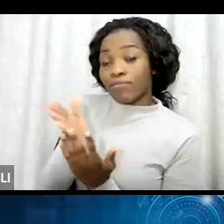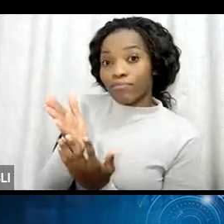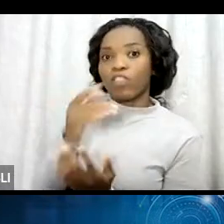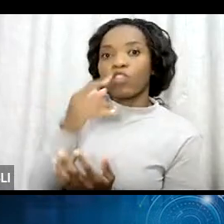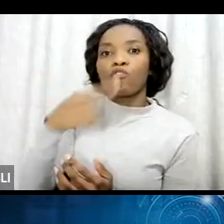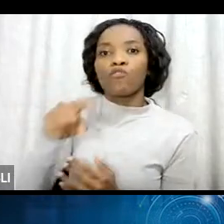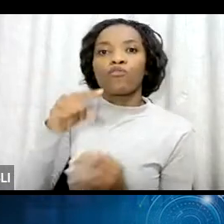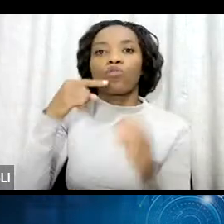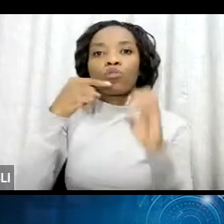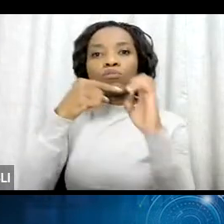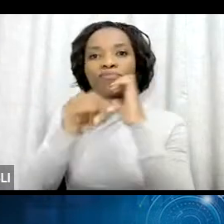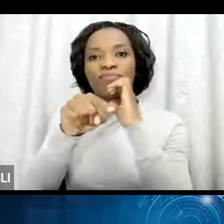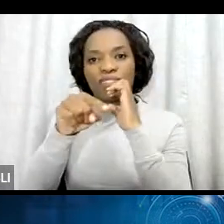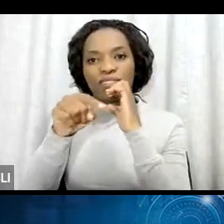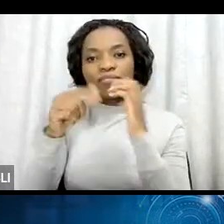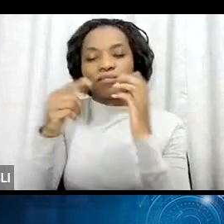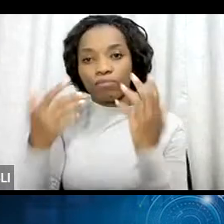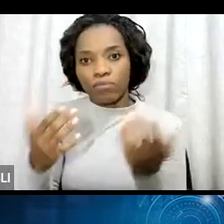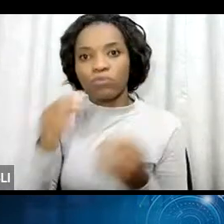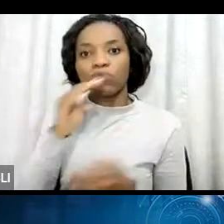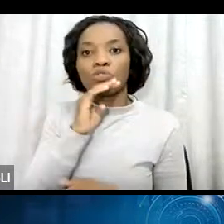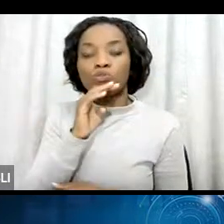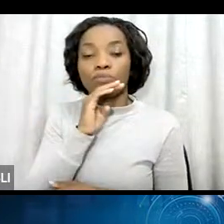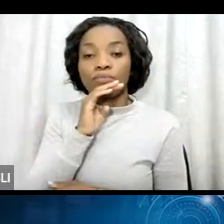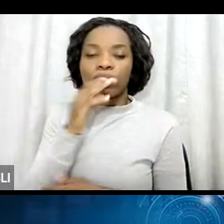mailboxes, and the preferred channel being